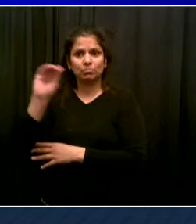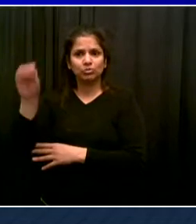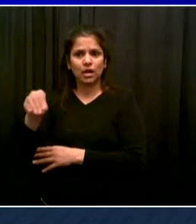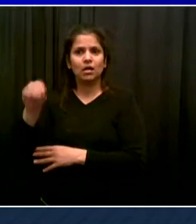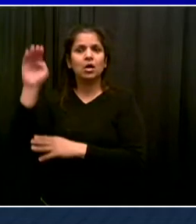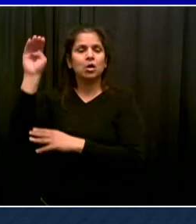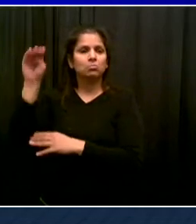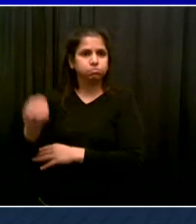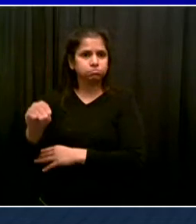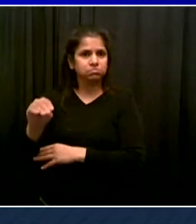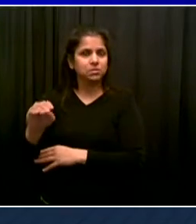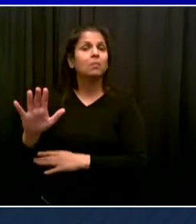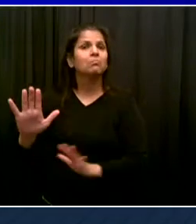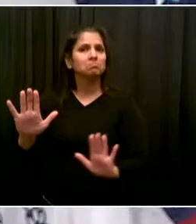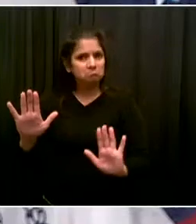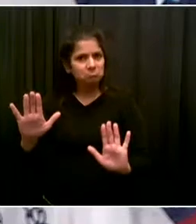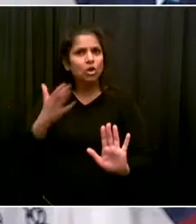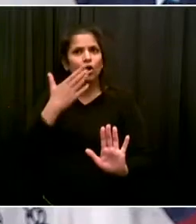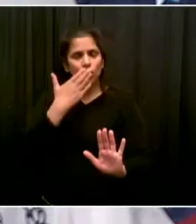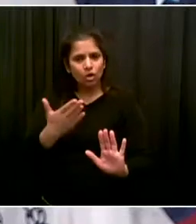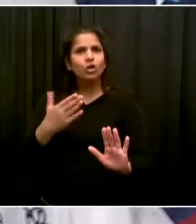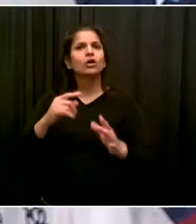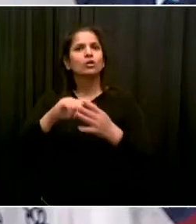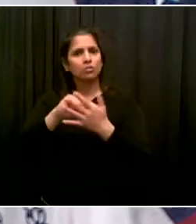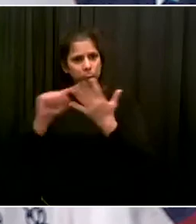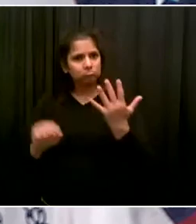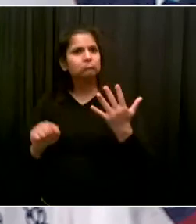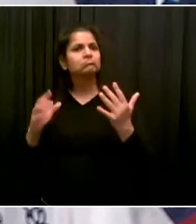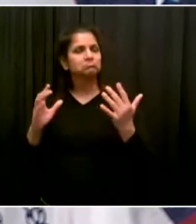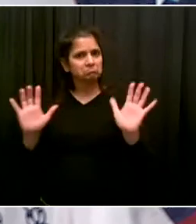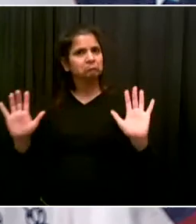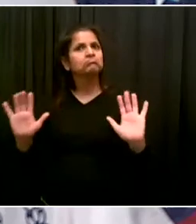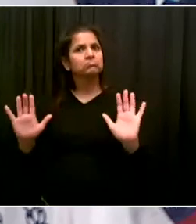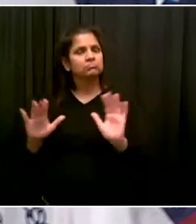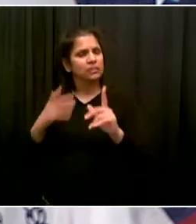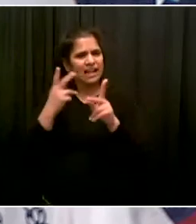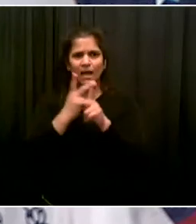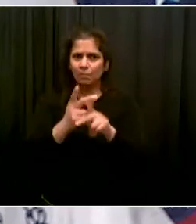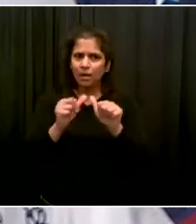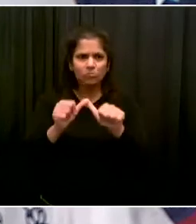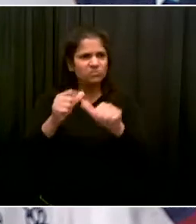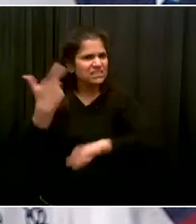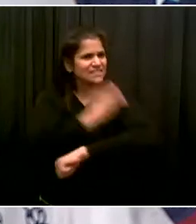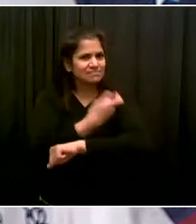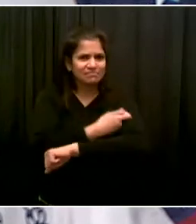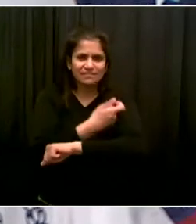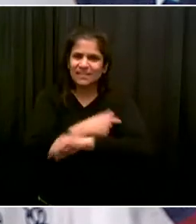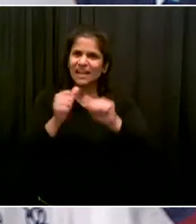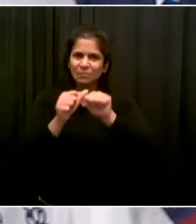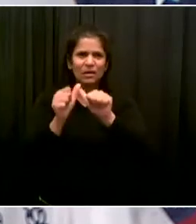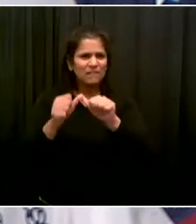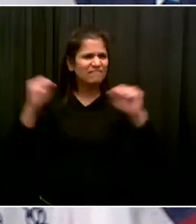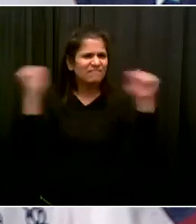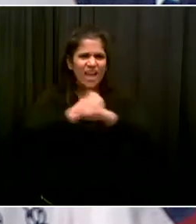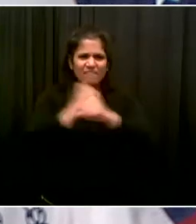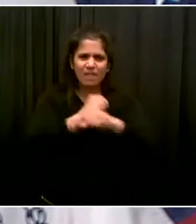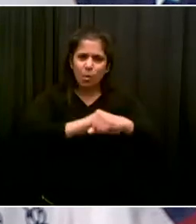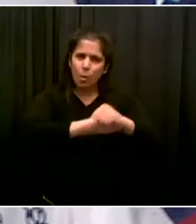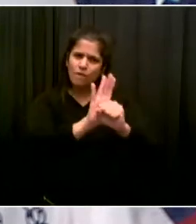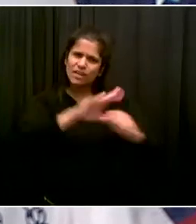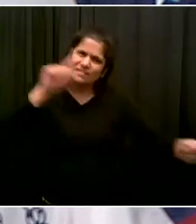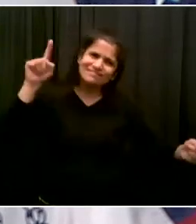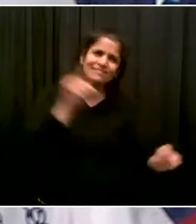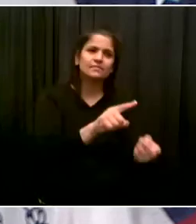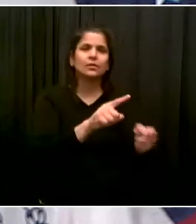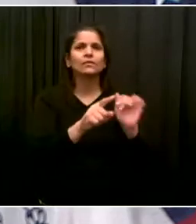to do. And we got to keep at vaccination no matter how many curveballs are thrown at us, but definitely some hopeful signs in those